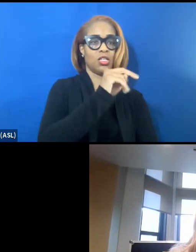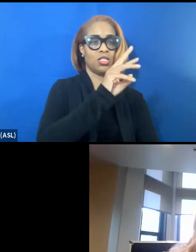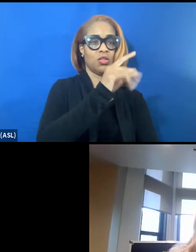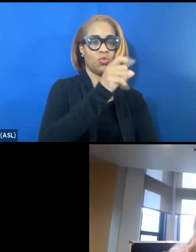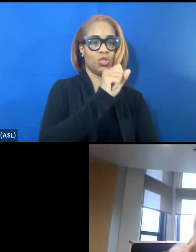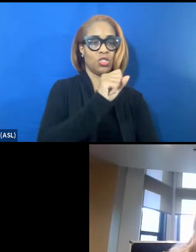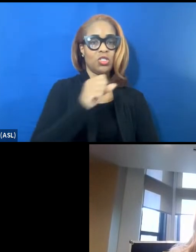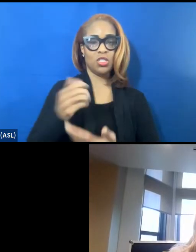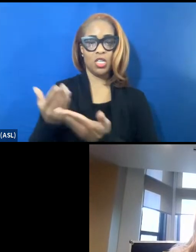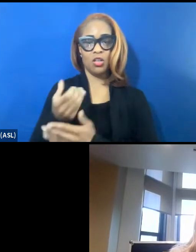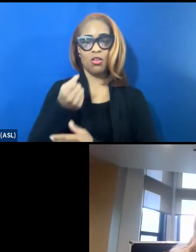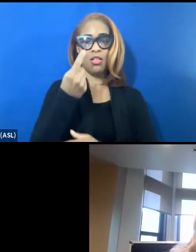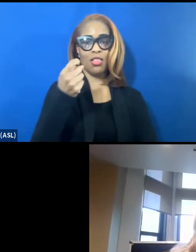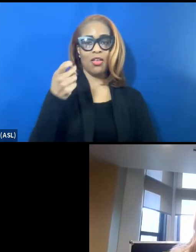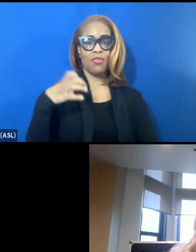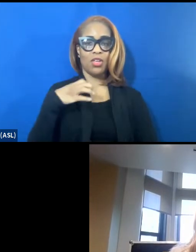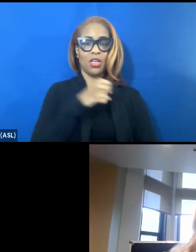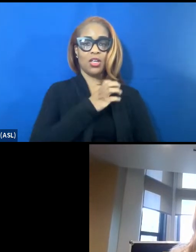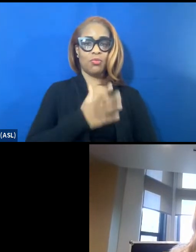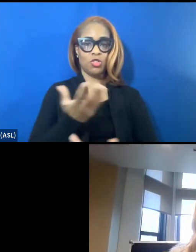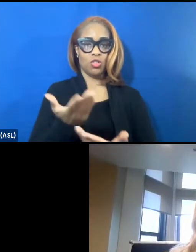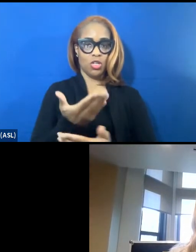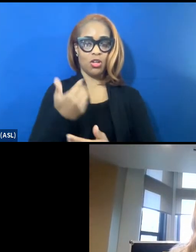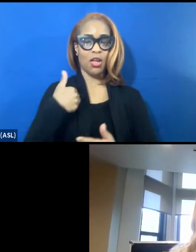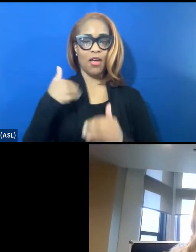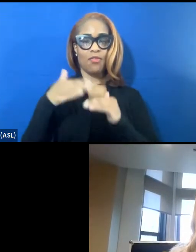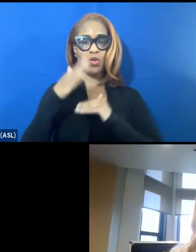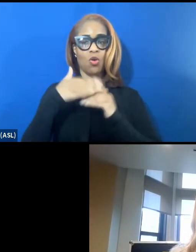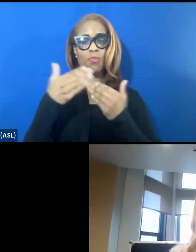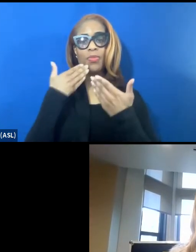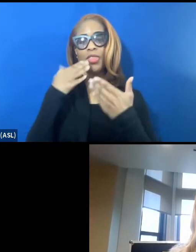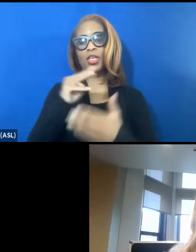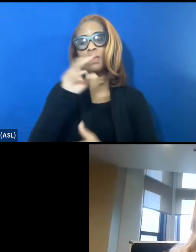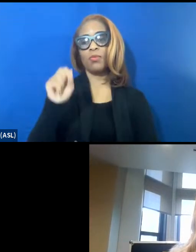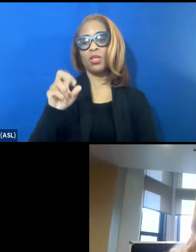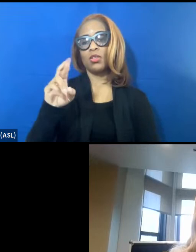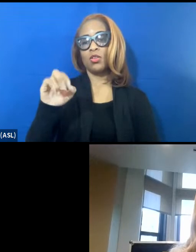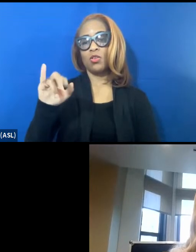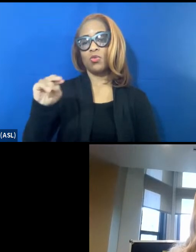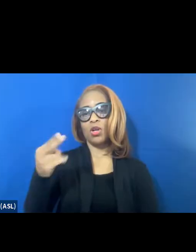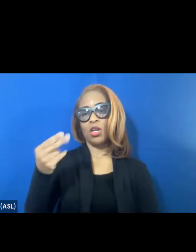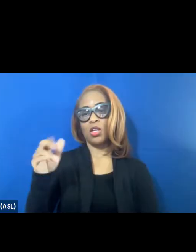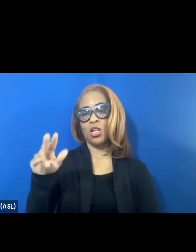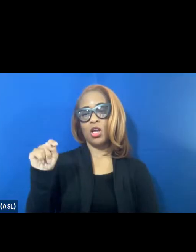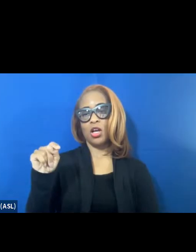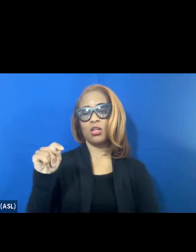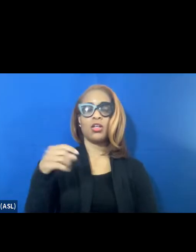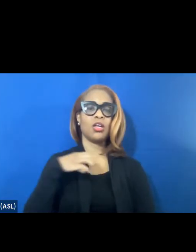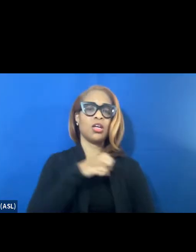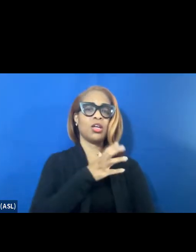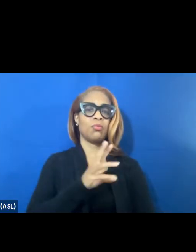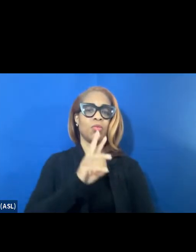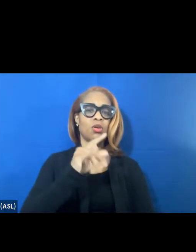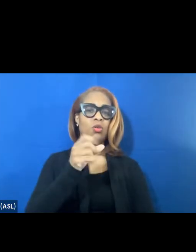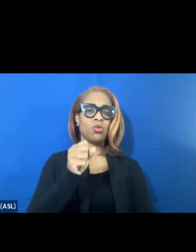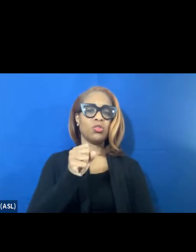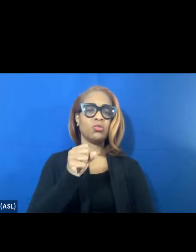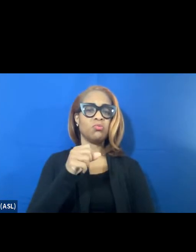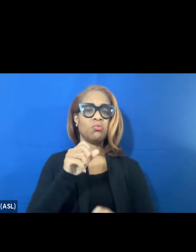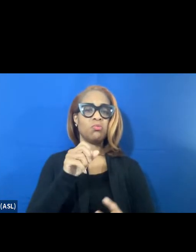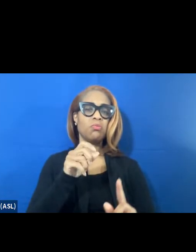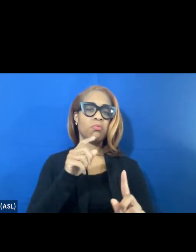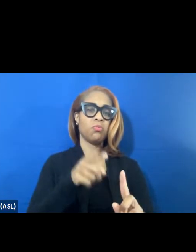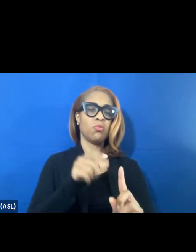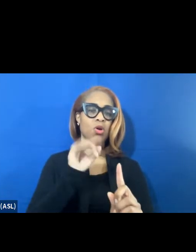11 commissioners are present and there is a quorum thank you miss reinhardt uh uh commissioner witches yeah i just have a point of personal